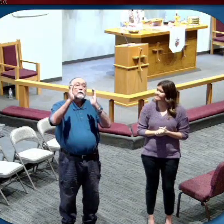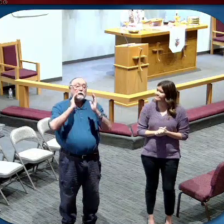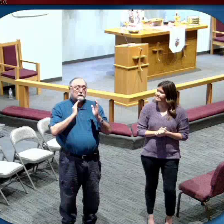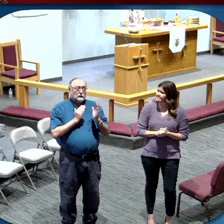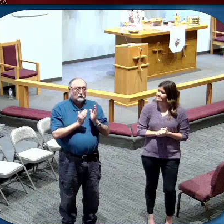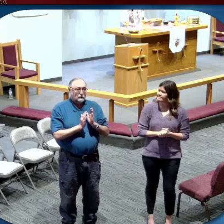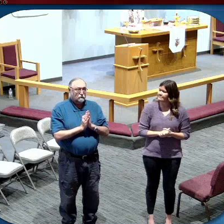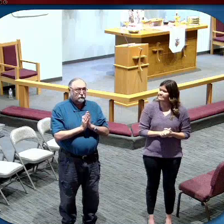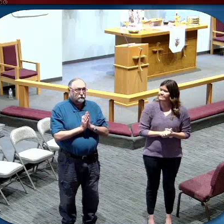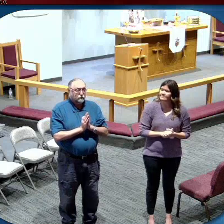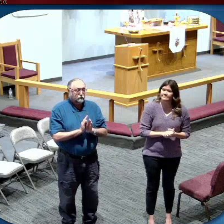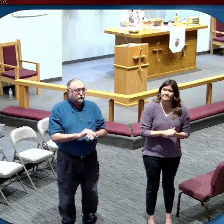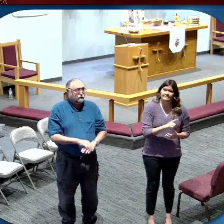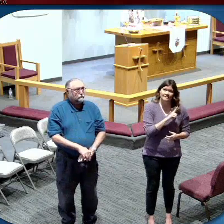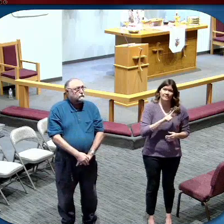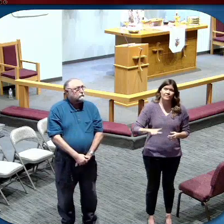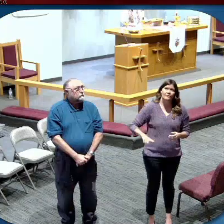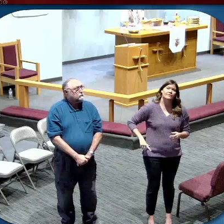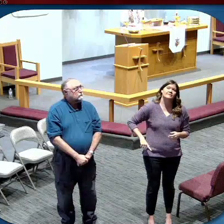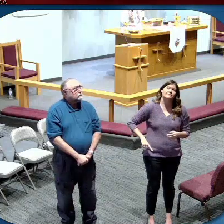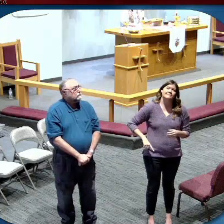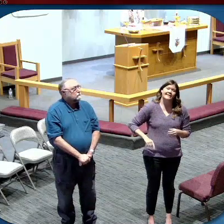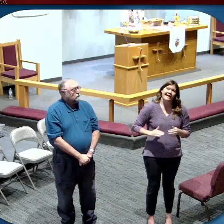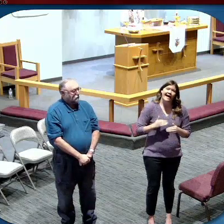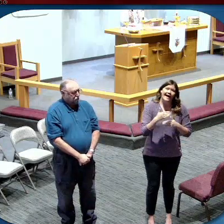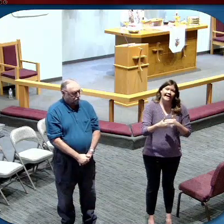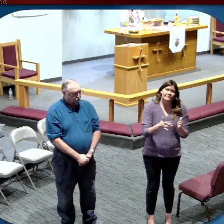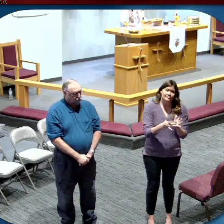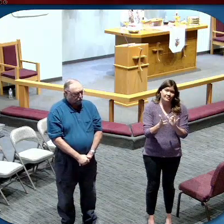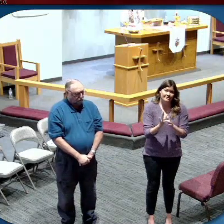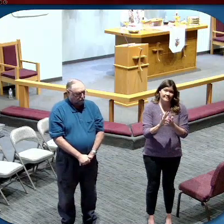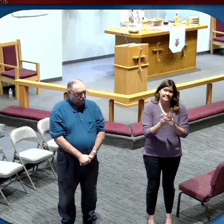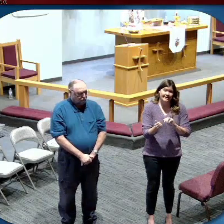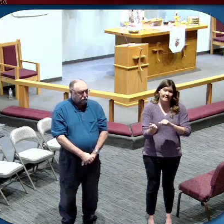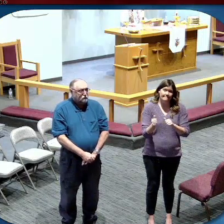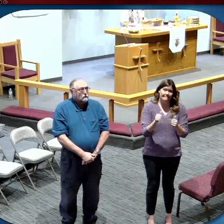Lord of all comfort, following the baptism of Jesus,